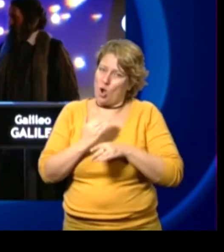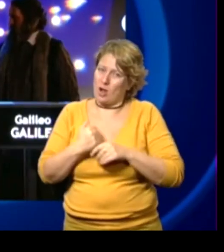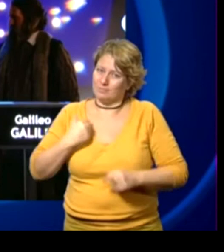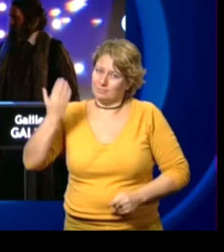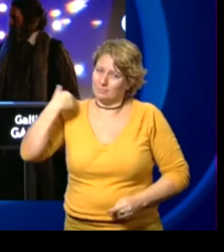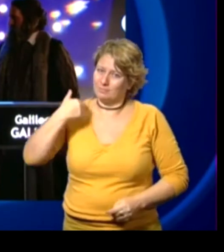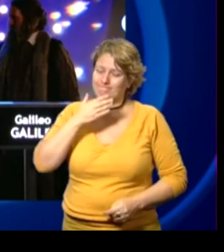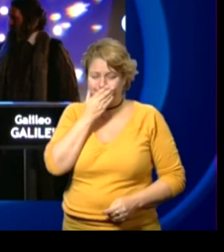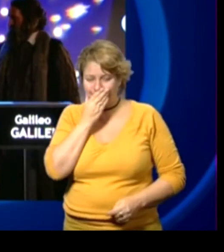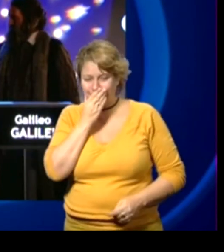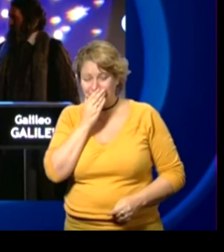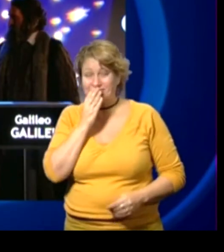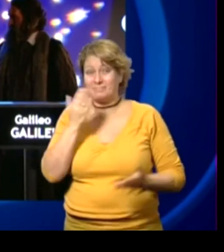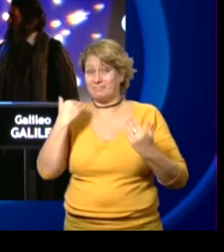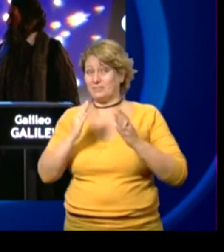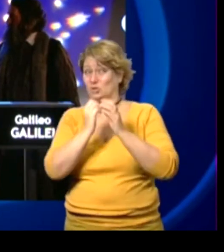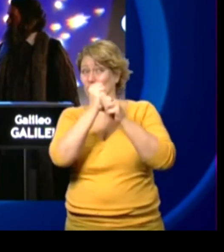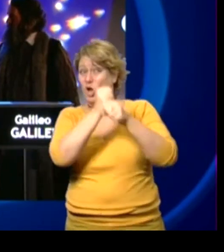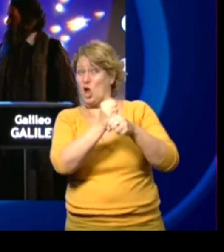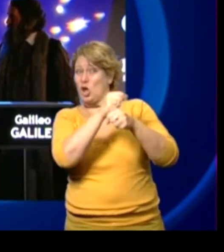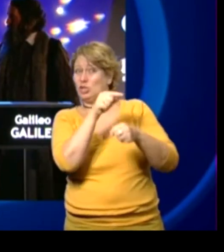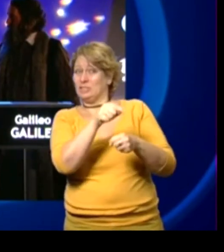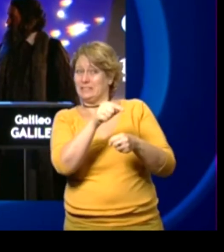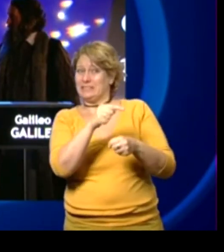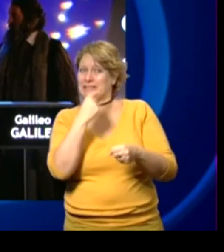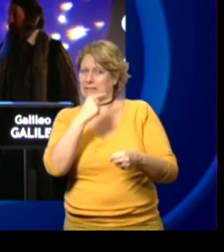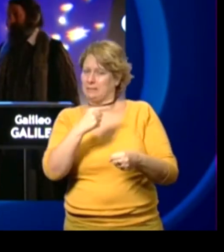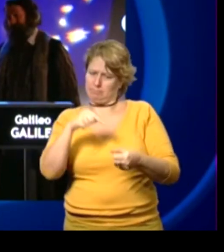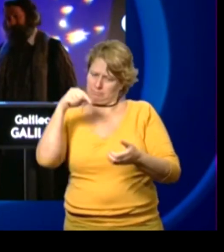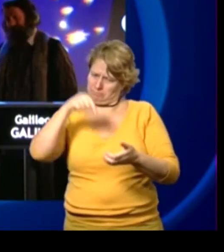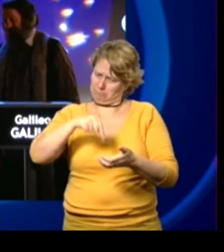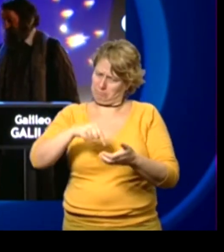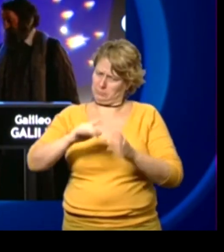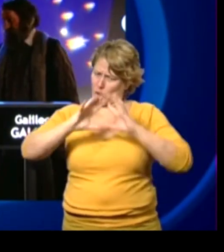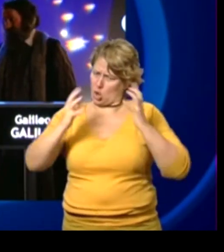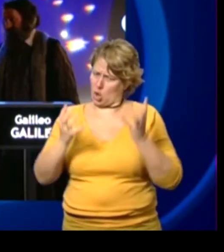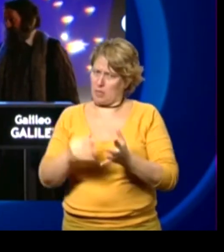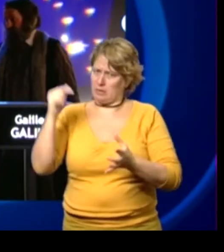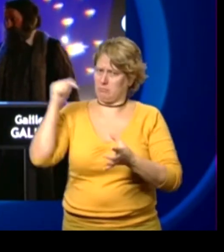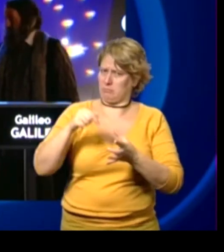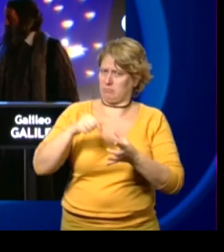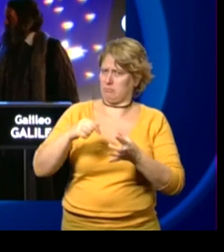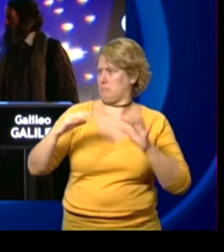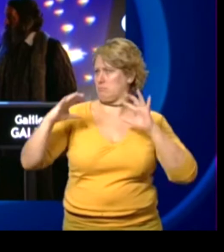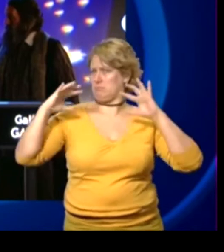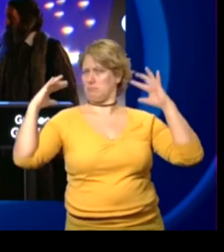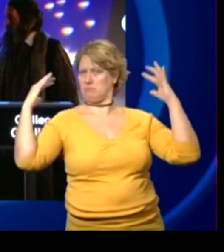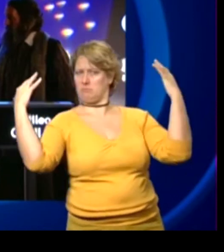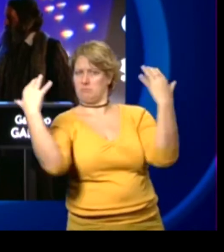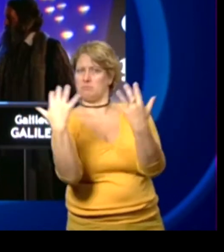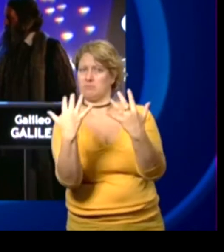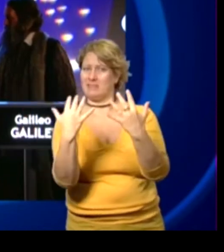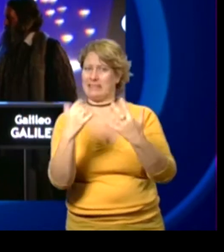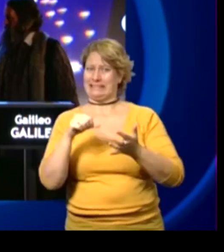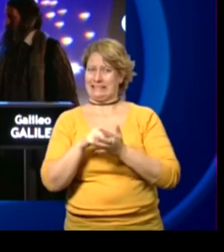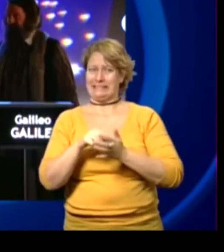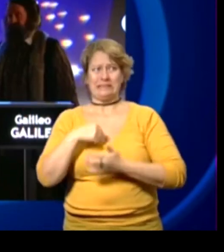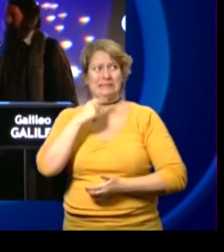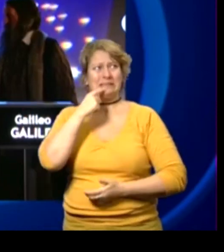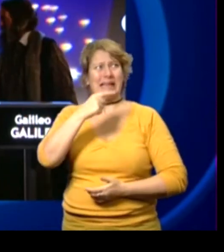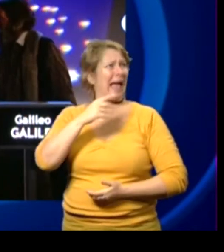And the church taught that the Earth was at the center of everything. It could have got jolly tricky if I'd said what I